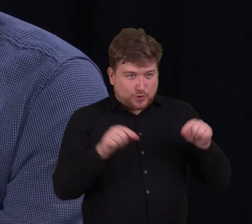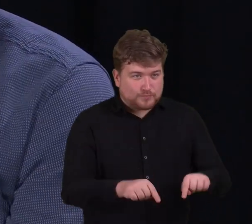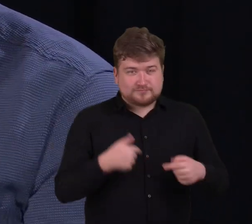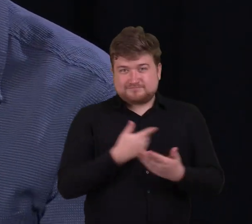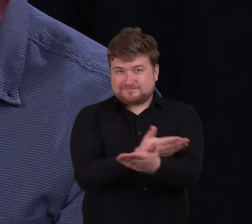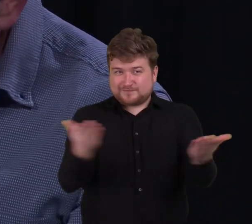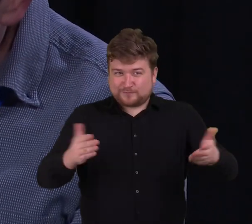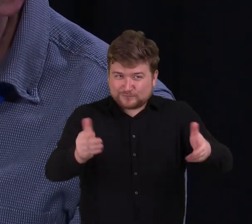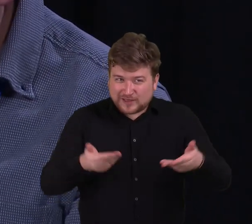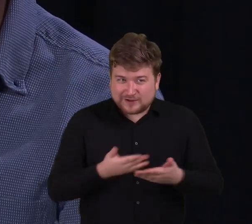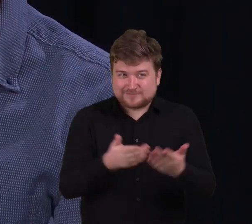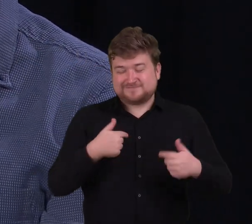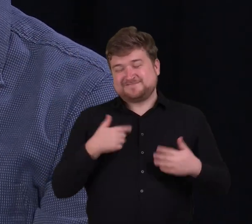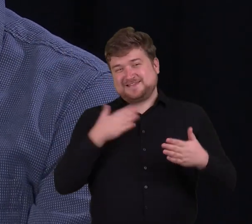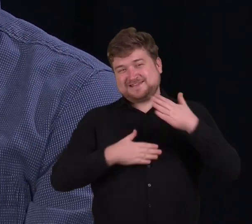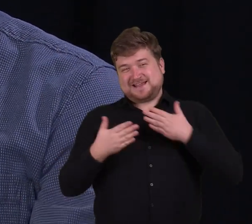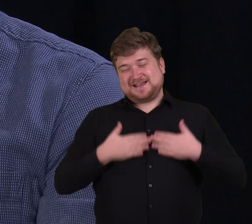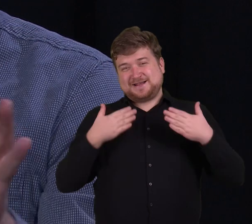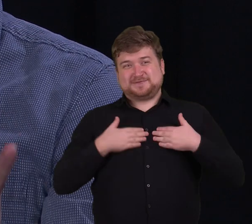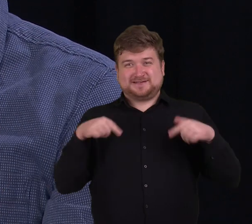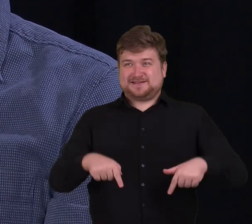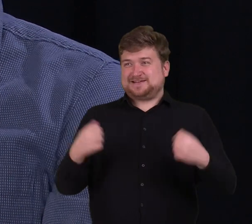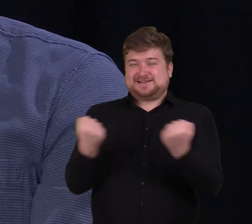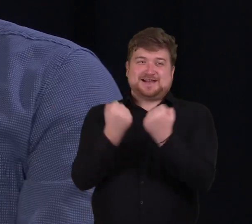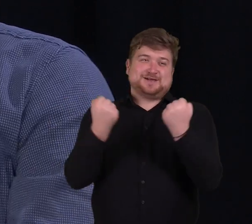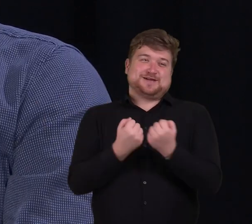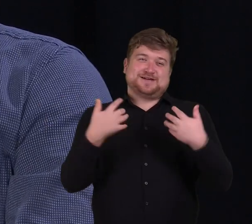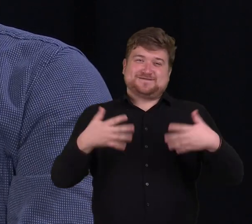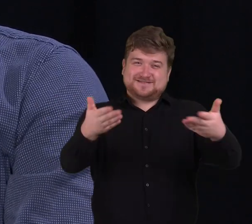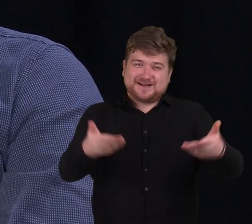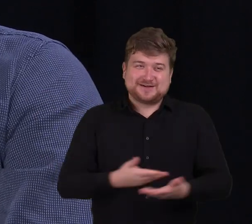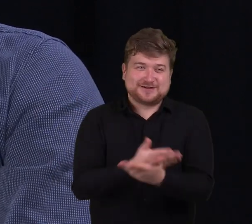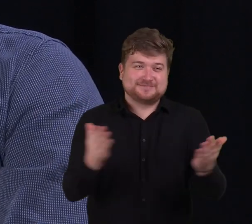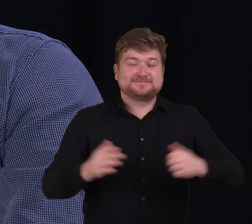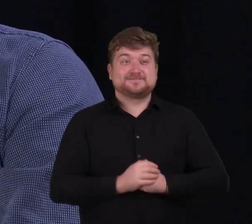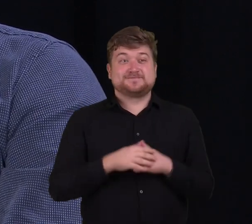future. I'm going to introduce a little background of CLLD.